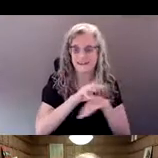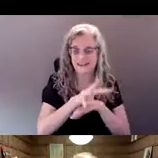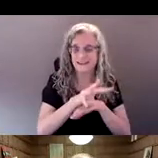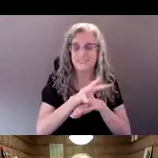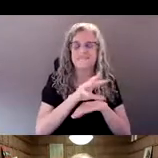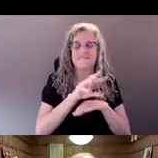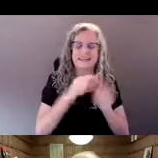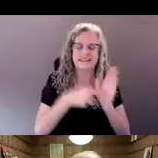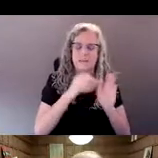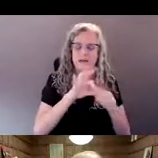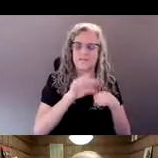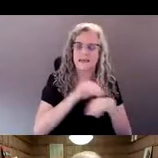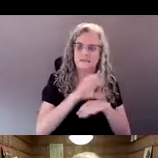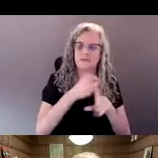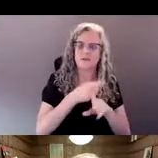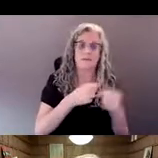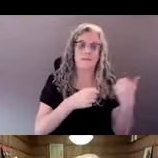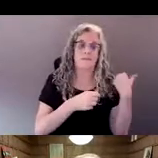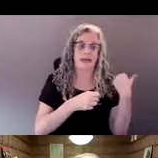have on the present and the future.